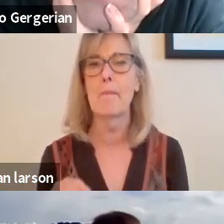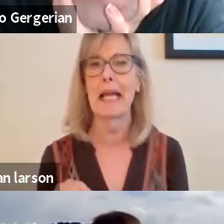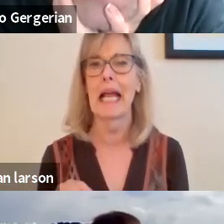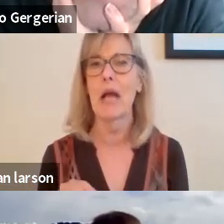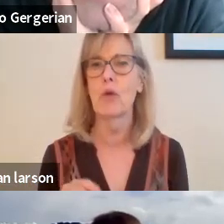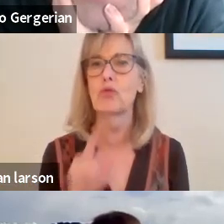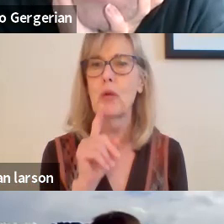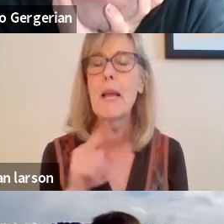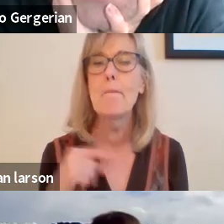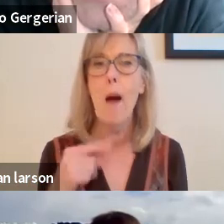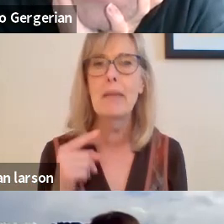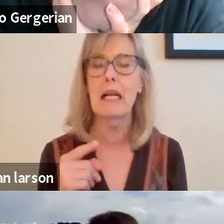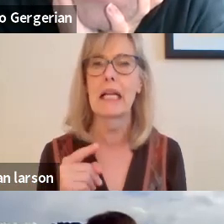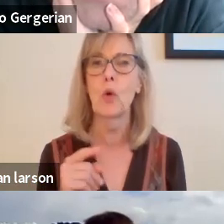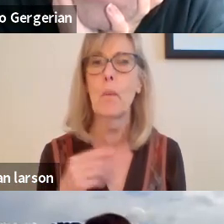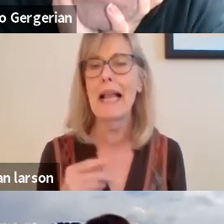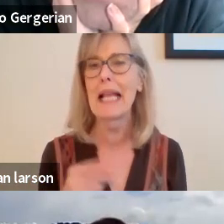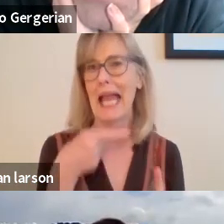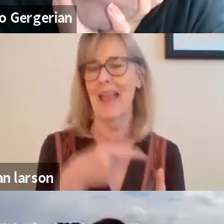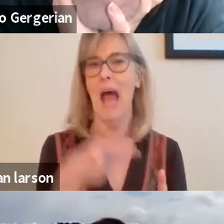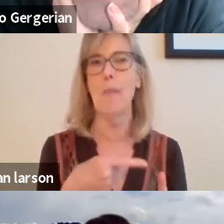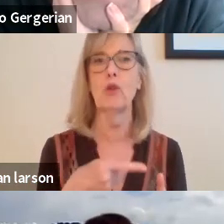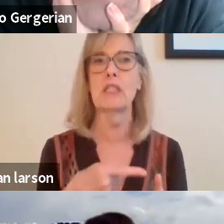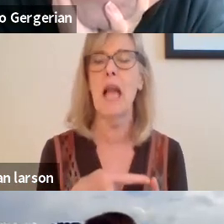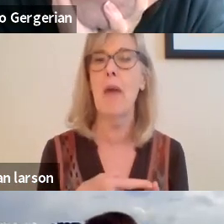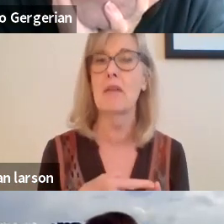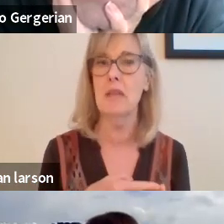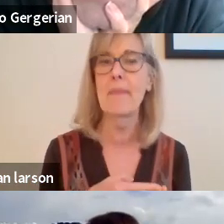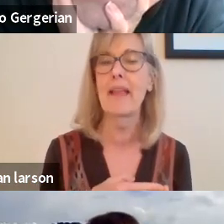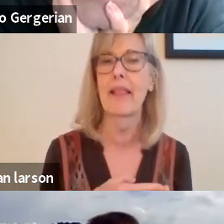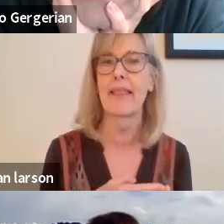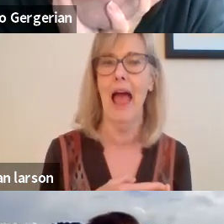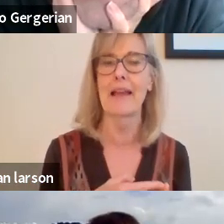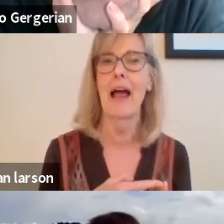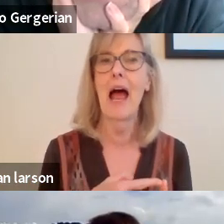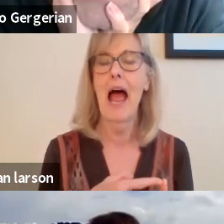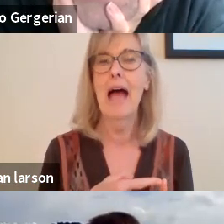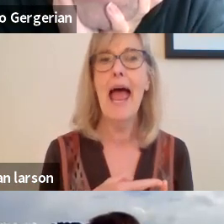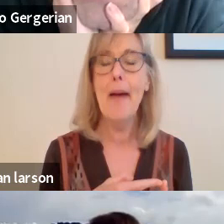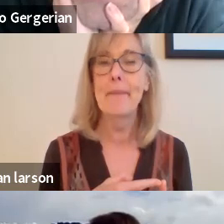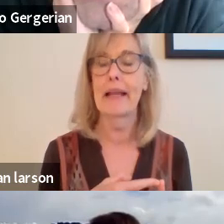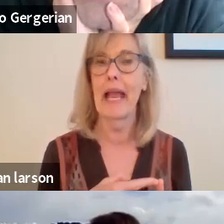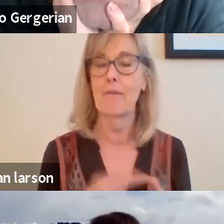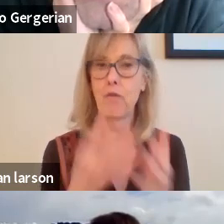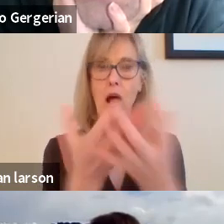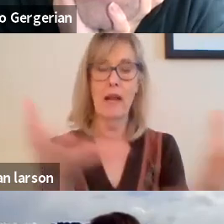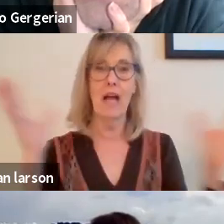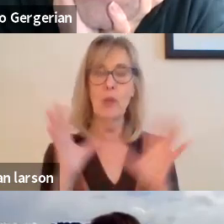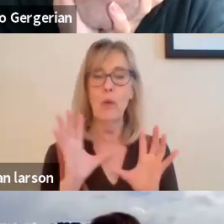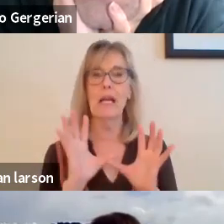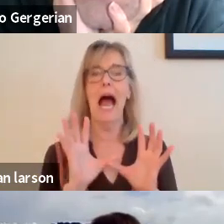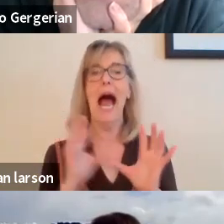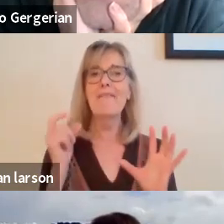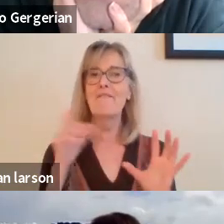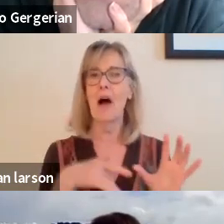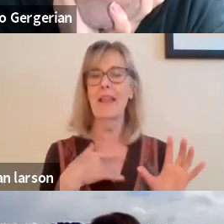in the meeting and was really publicly humiliating that person about something that had happened in front of